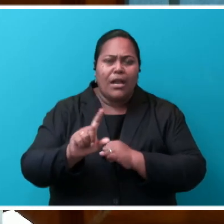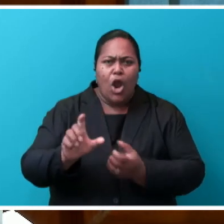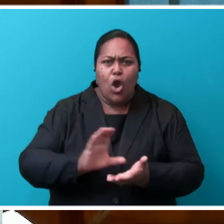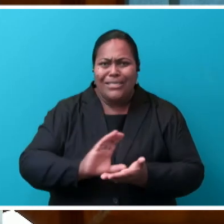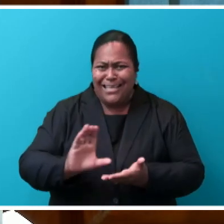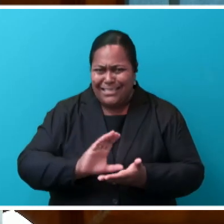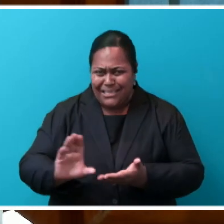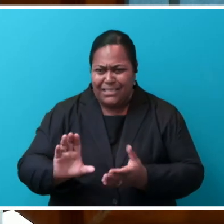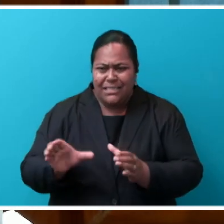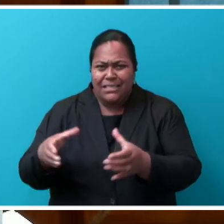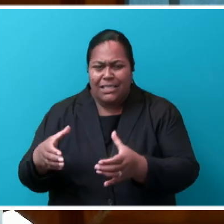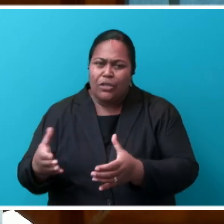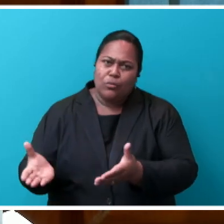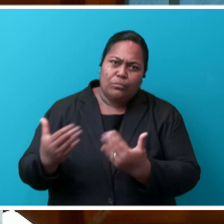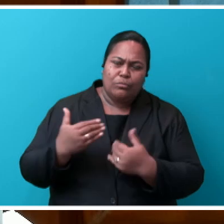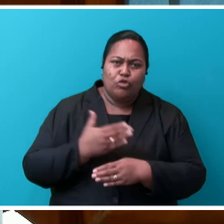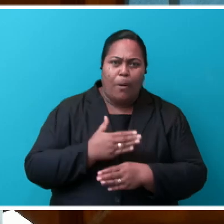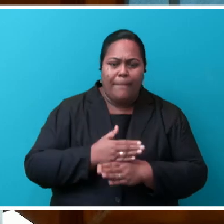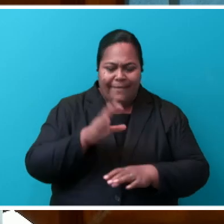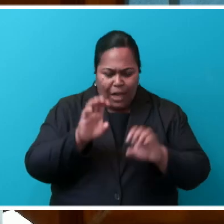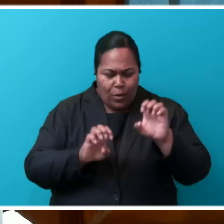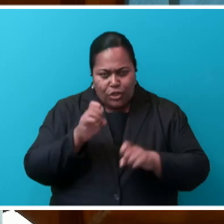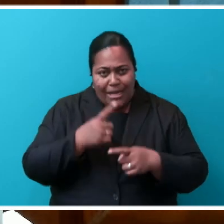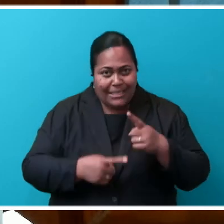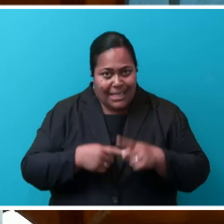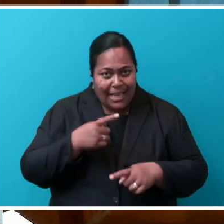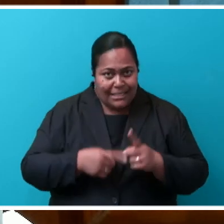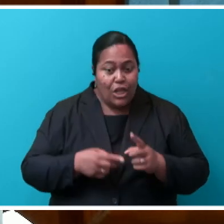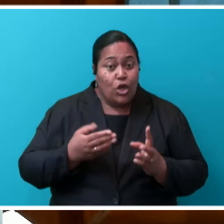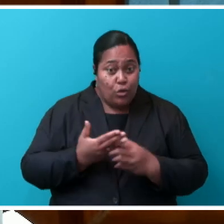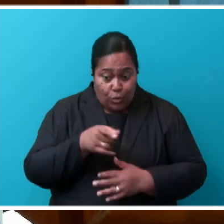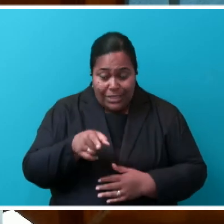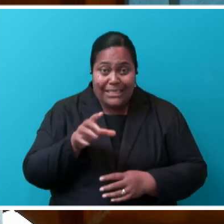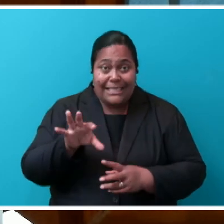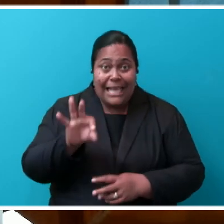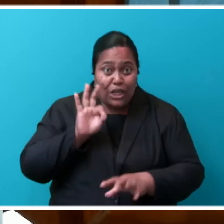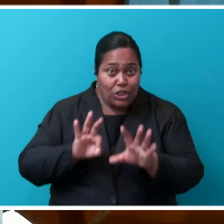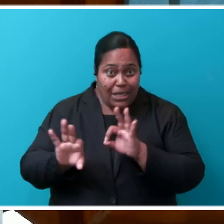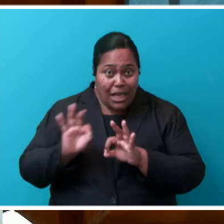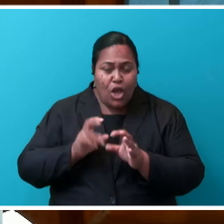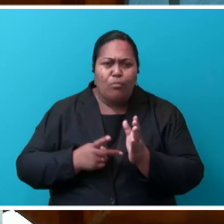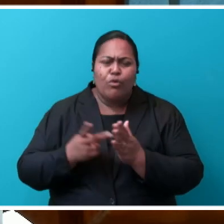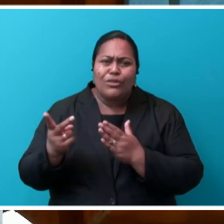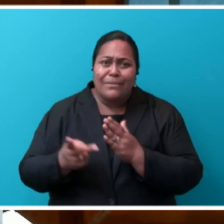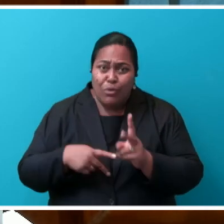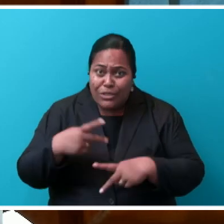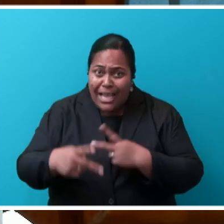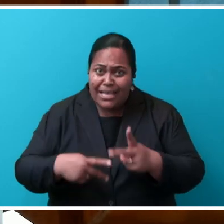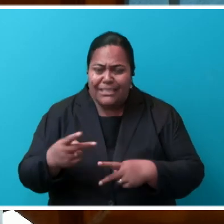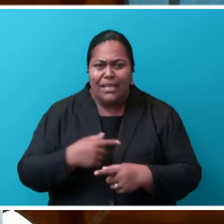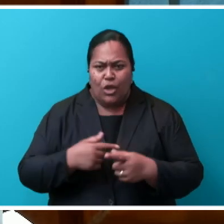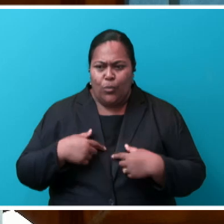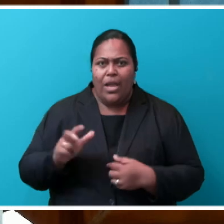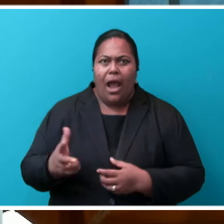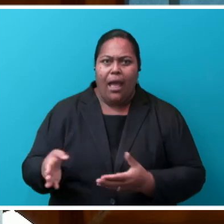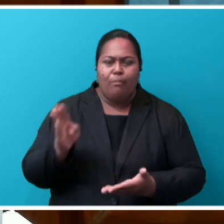a job evaluation exercise. Following through a selection process, Maximize was engaged as the consultancy